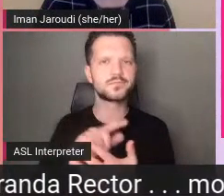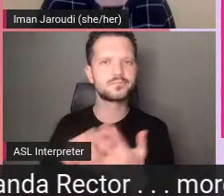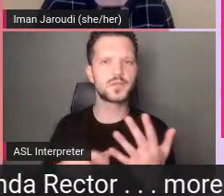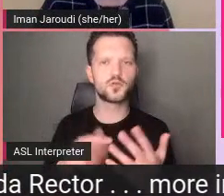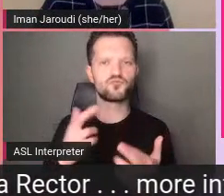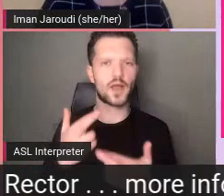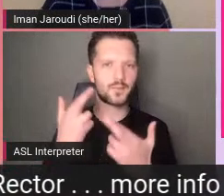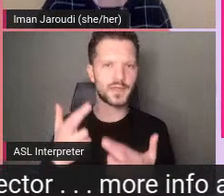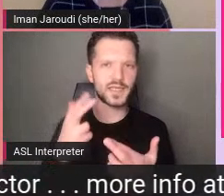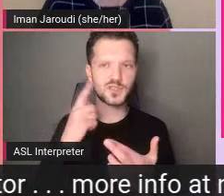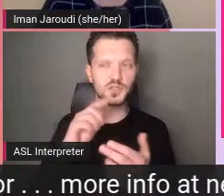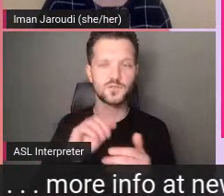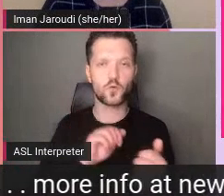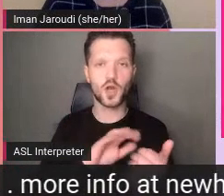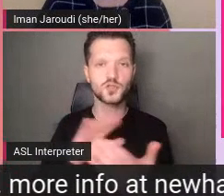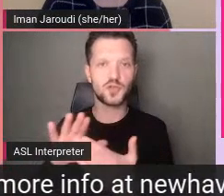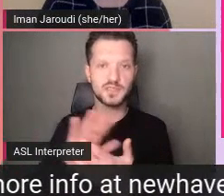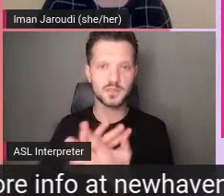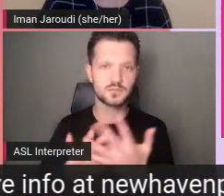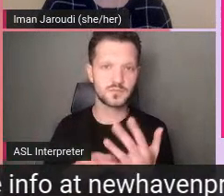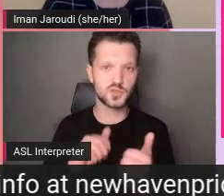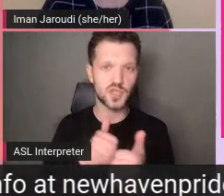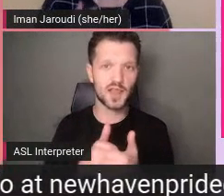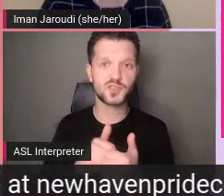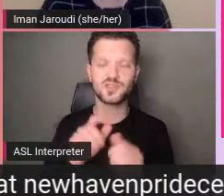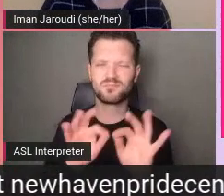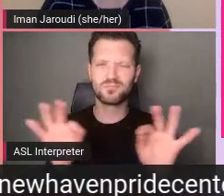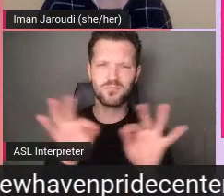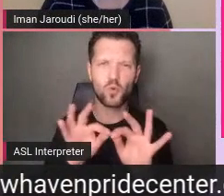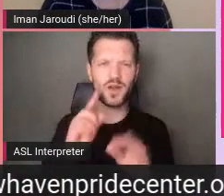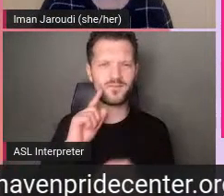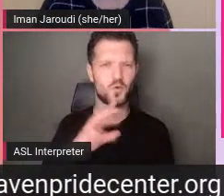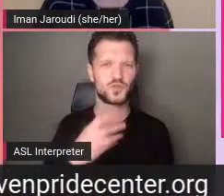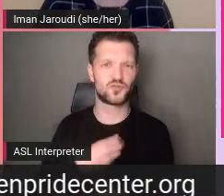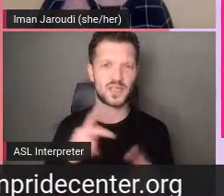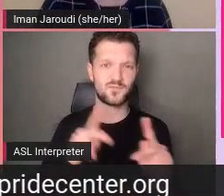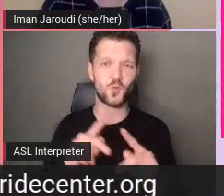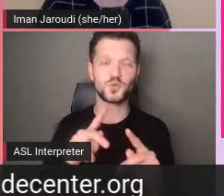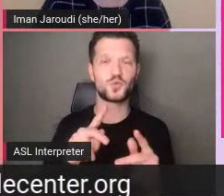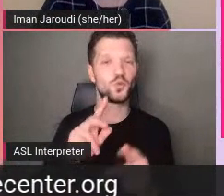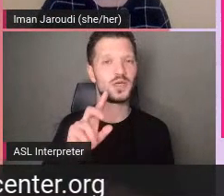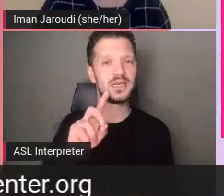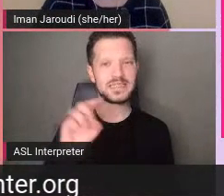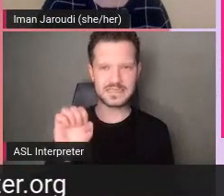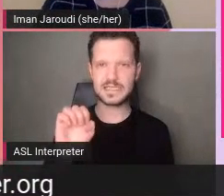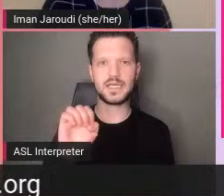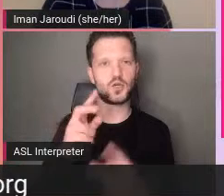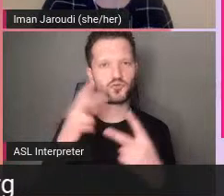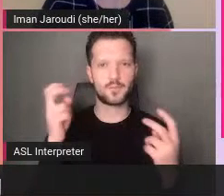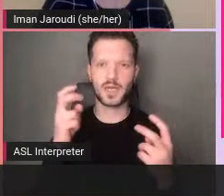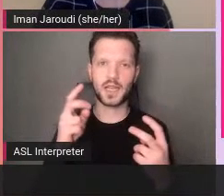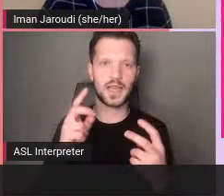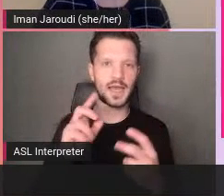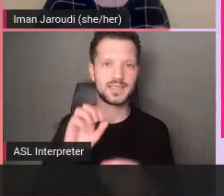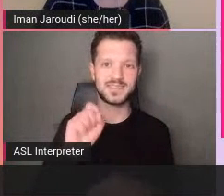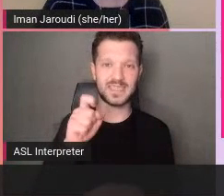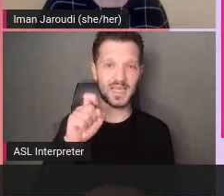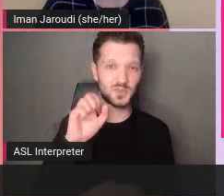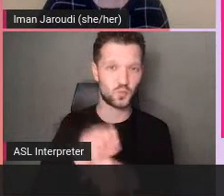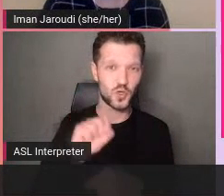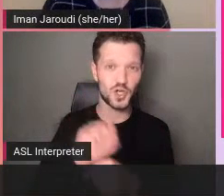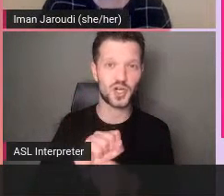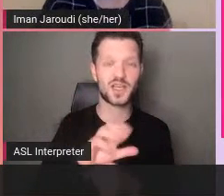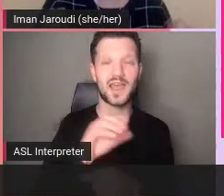challenges, and it's critical to trans folks' survival that we decriminalize sex work, decriminalize survival economies, and end